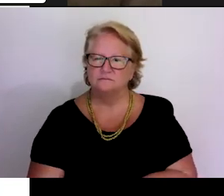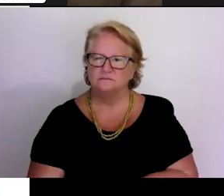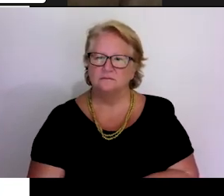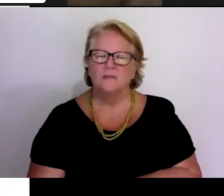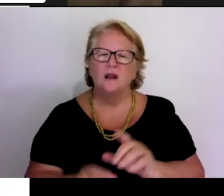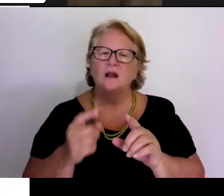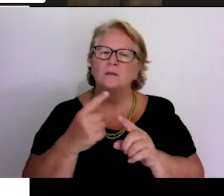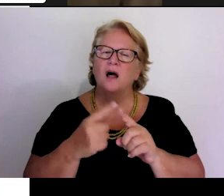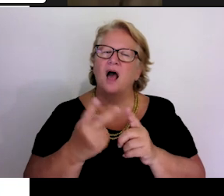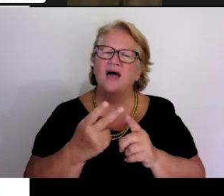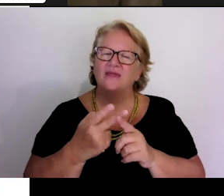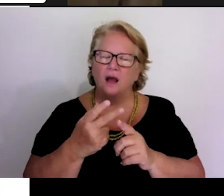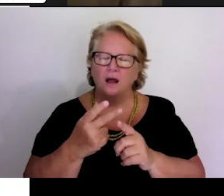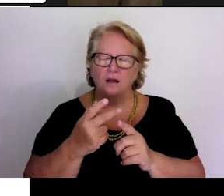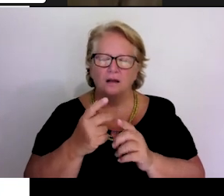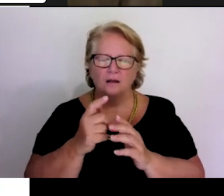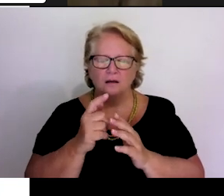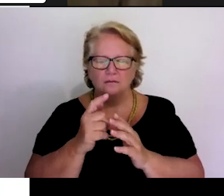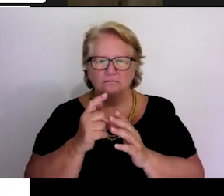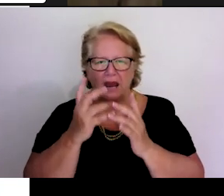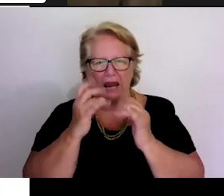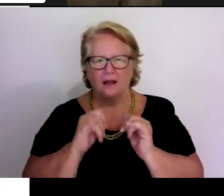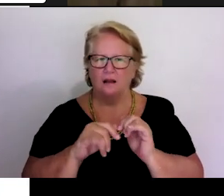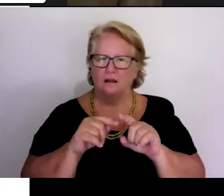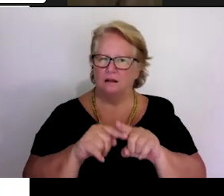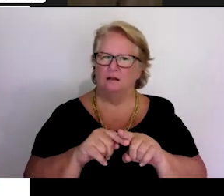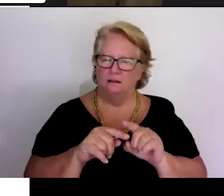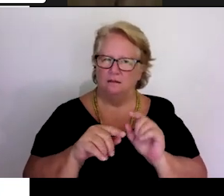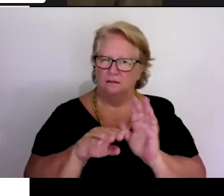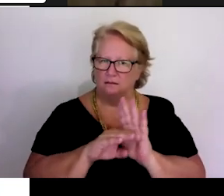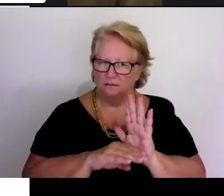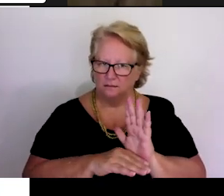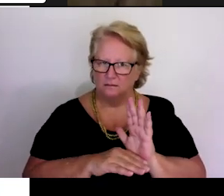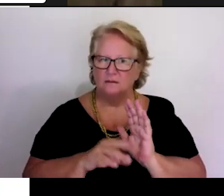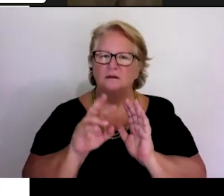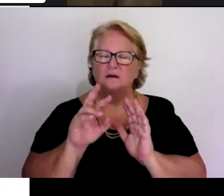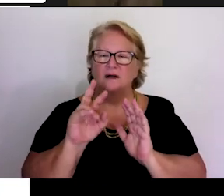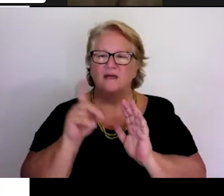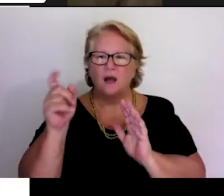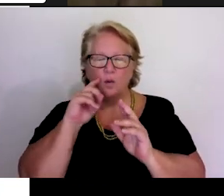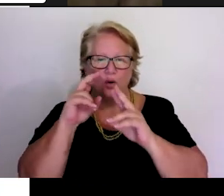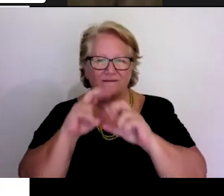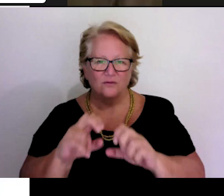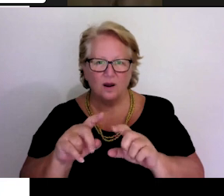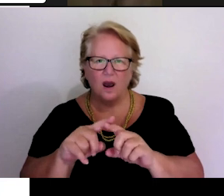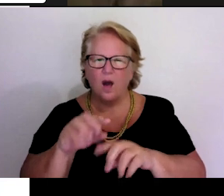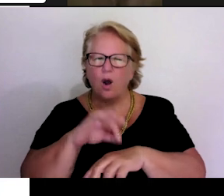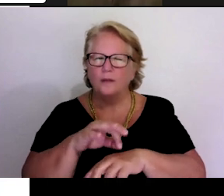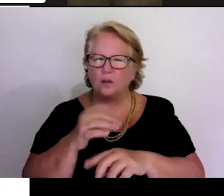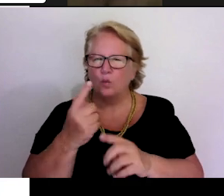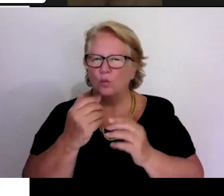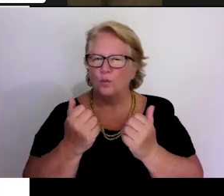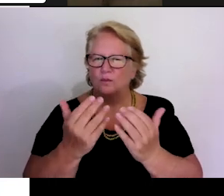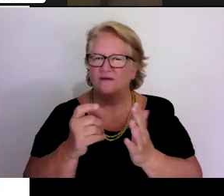legal and governance commitments. Then the application will be reviewed by data providers, such as hospital data